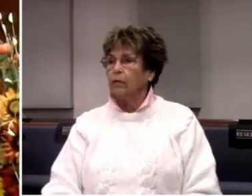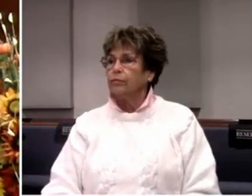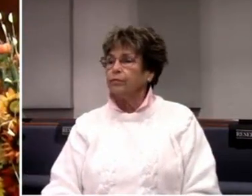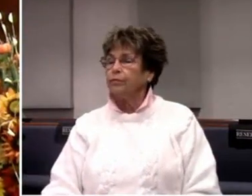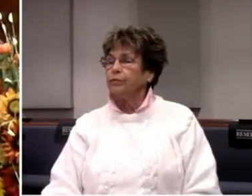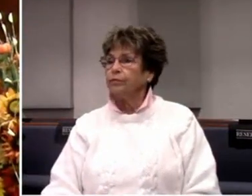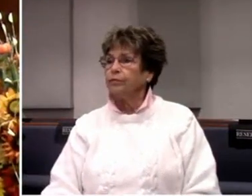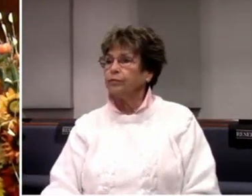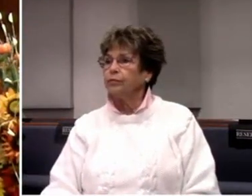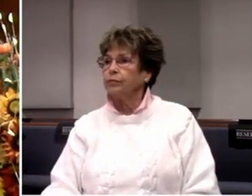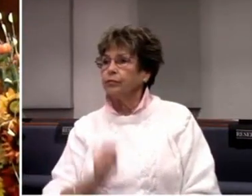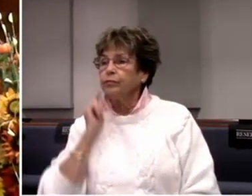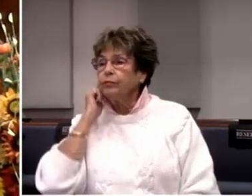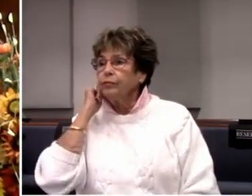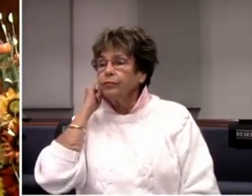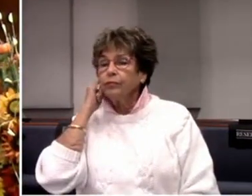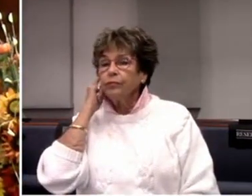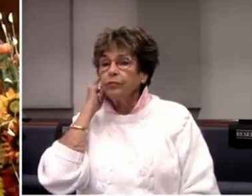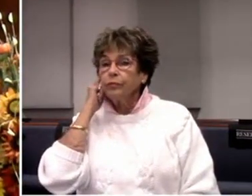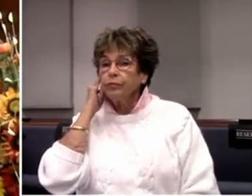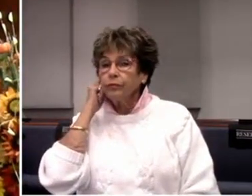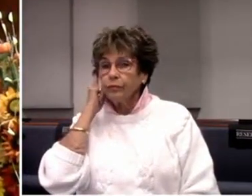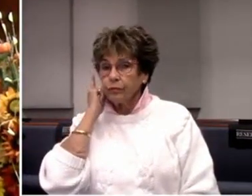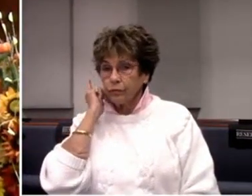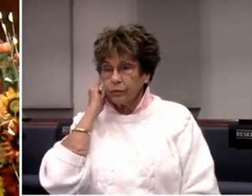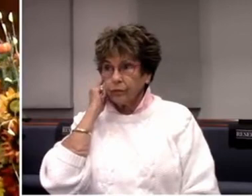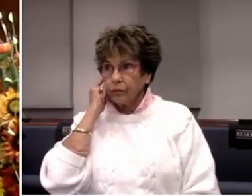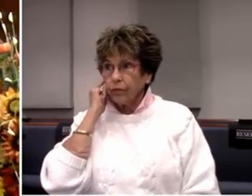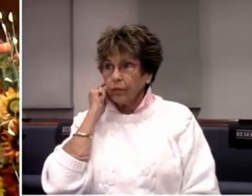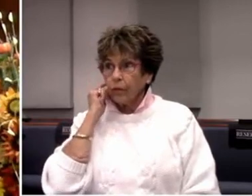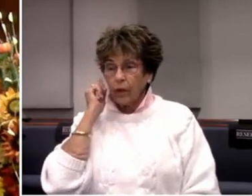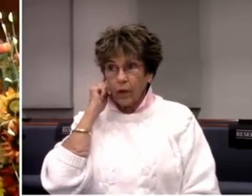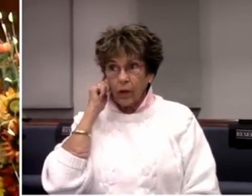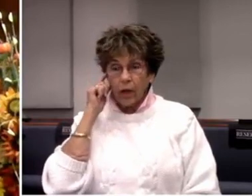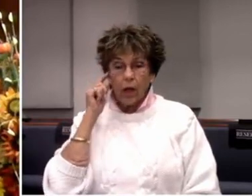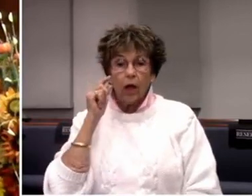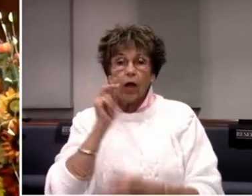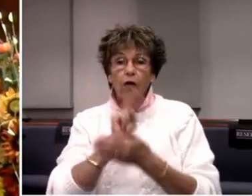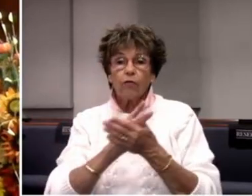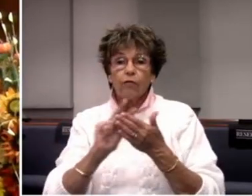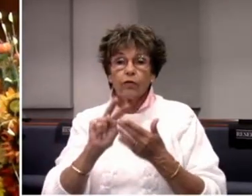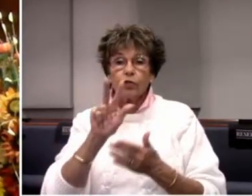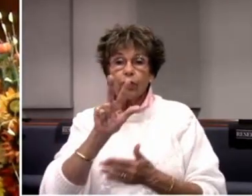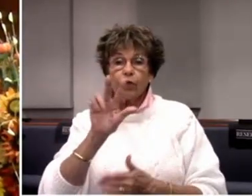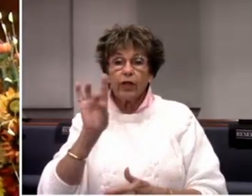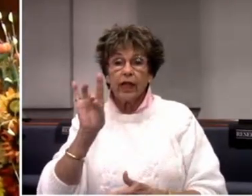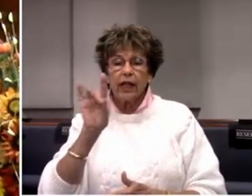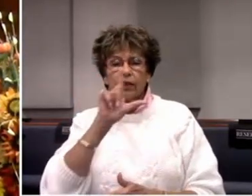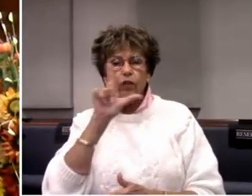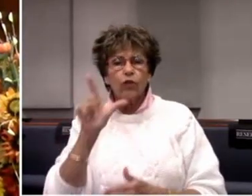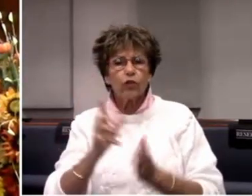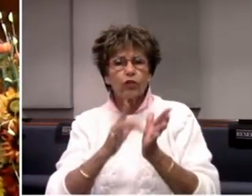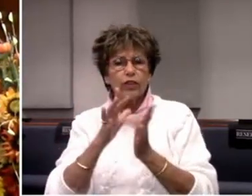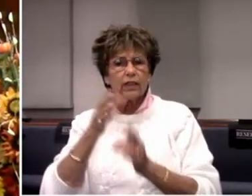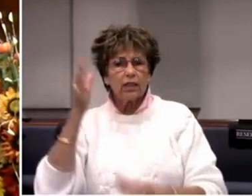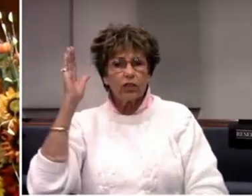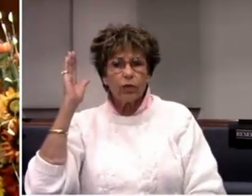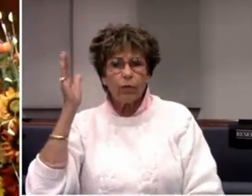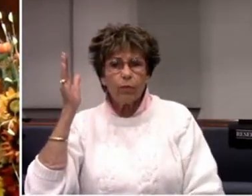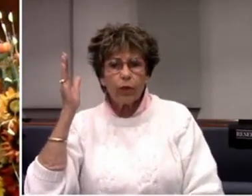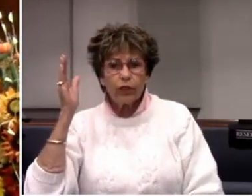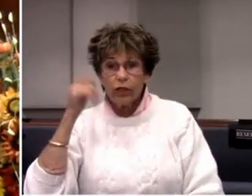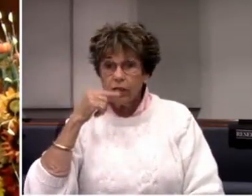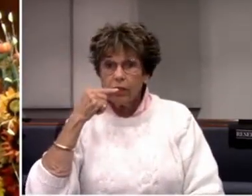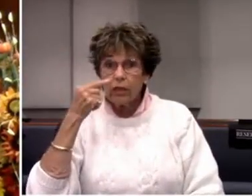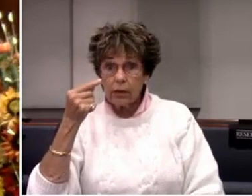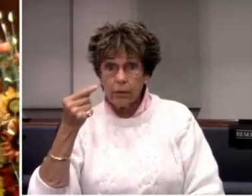12. If you were to look at verse number 38, the Lord Jesus is preaching here. He's speaking